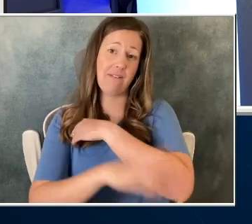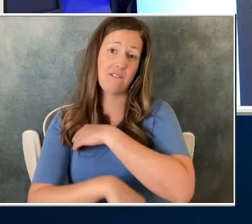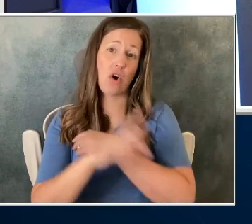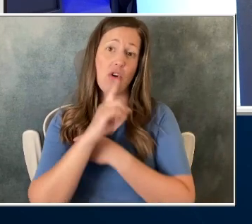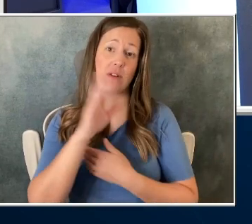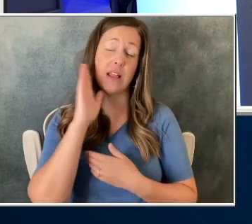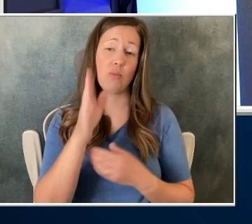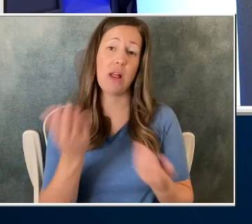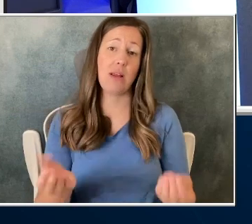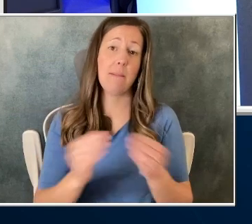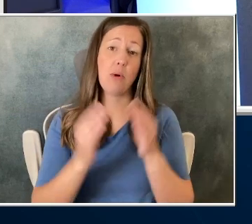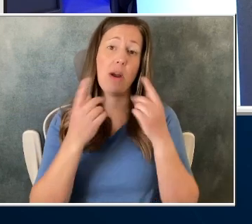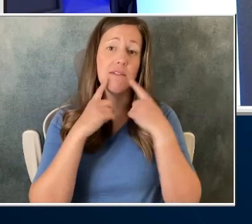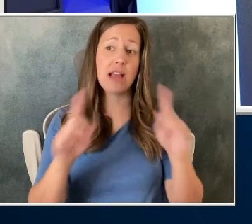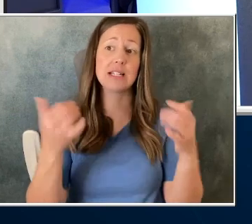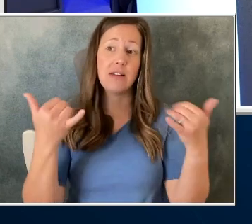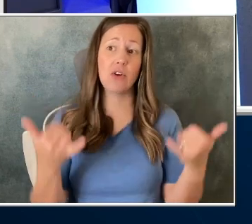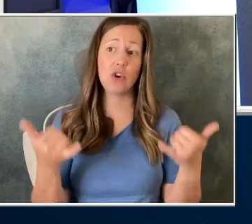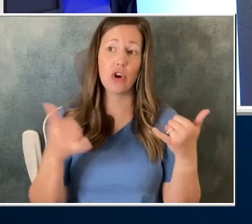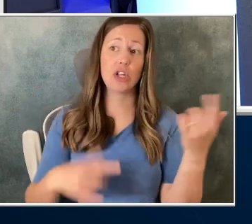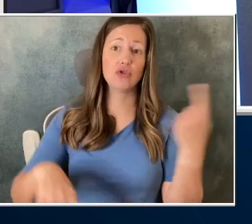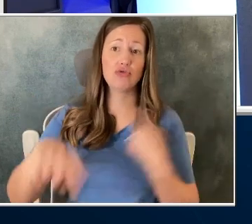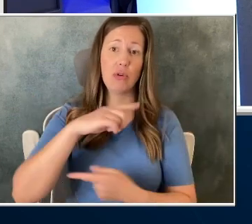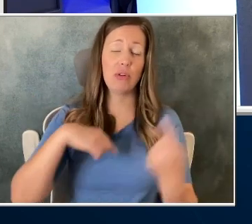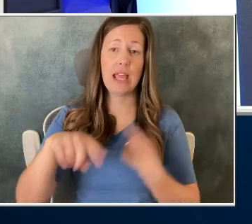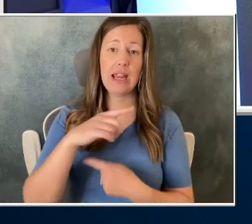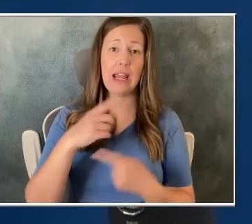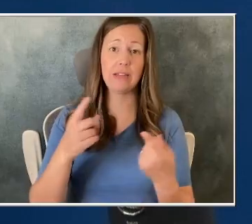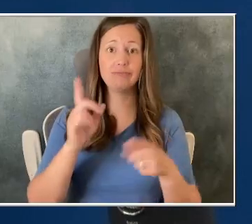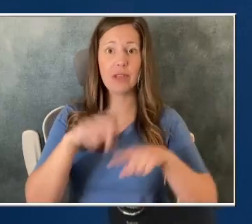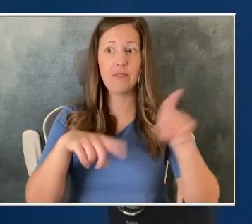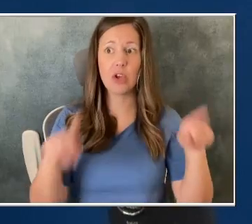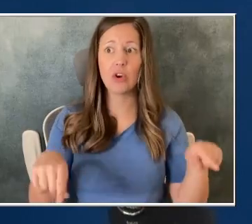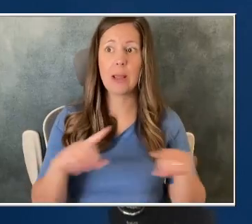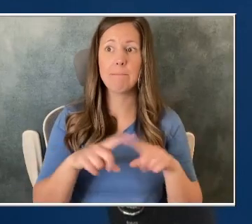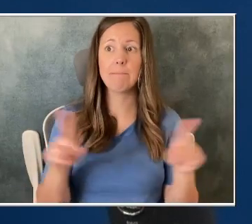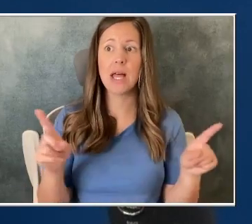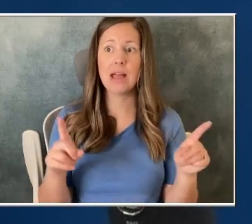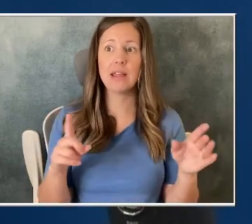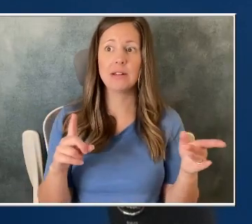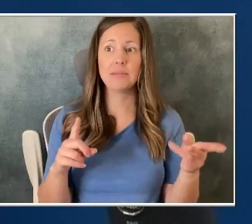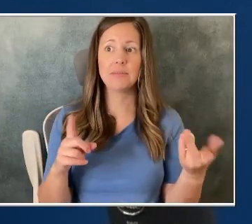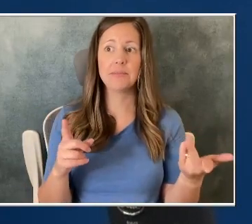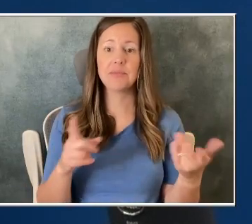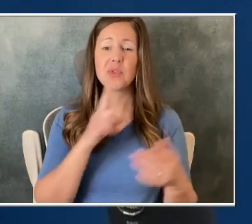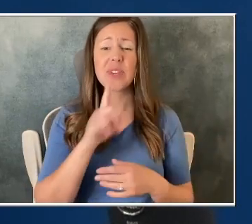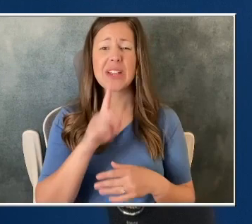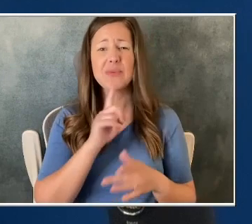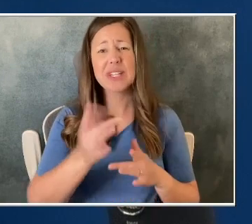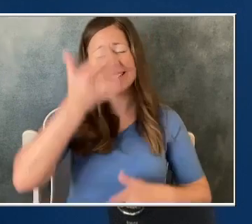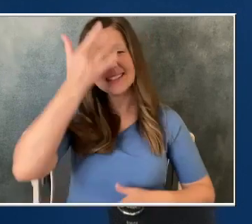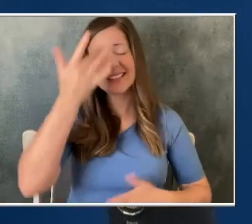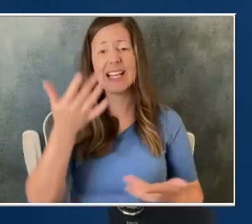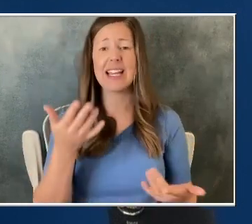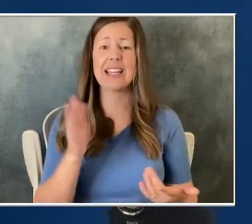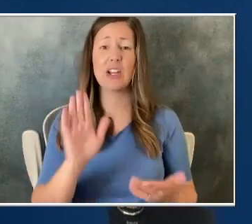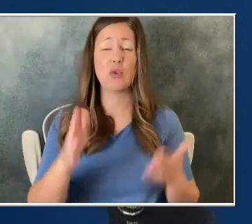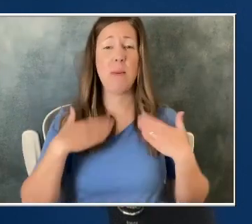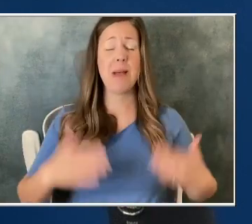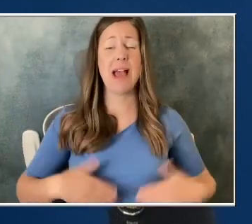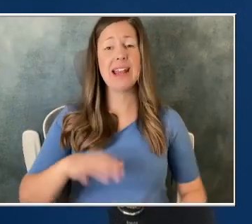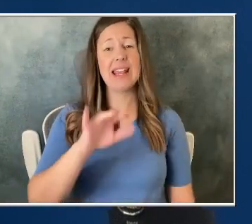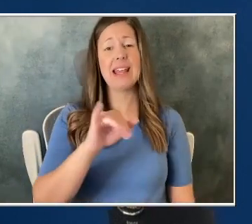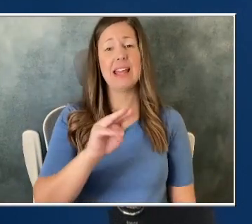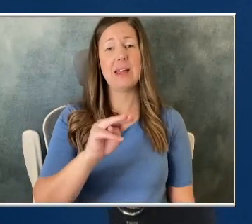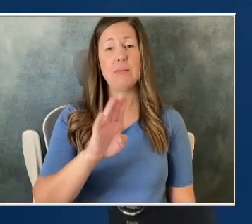against current circulating variants. And but I think if you're really, really sick, if you're really immunosuppressed, it may still be good to go ahead and get